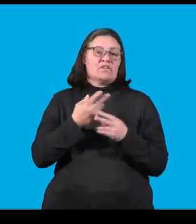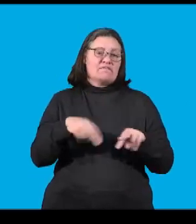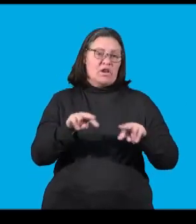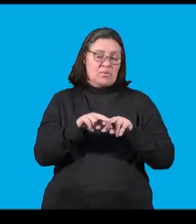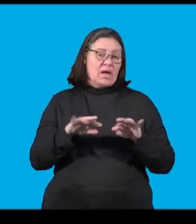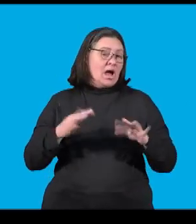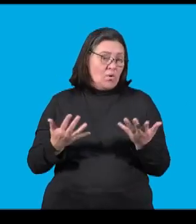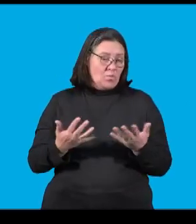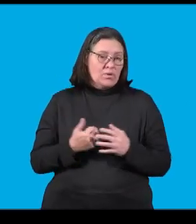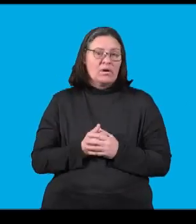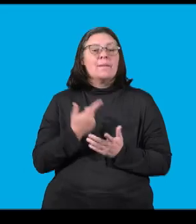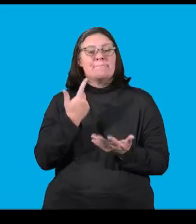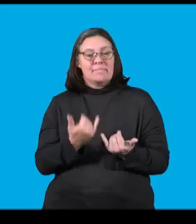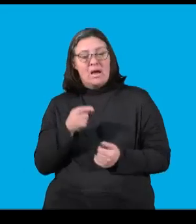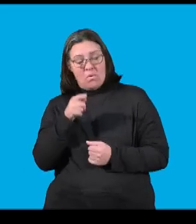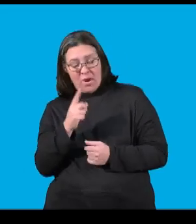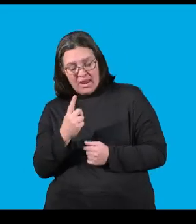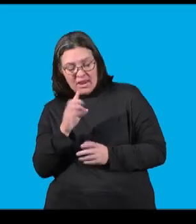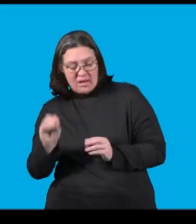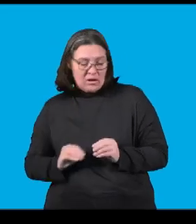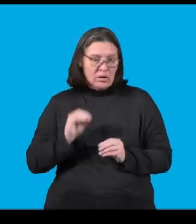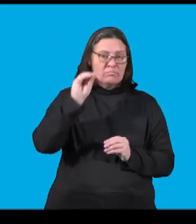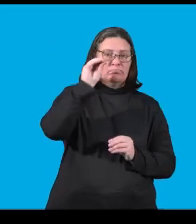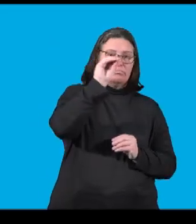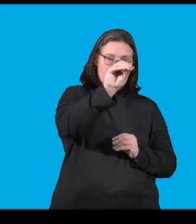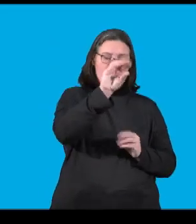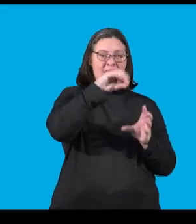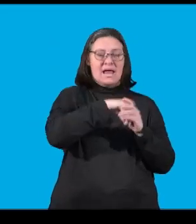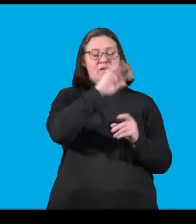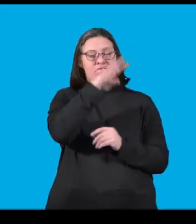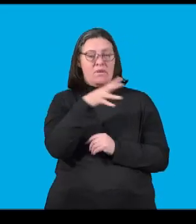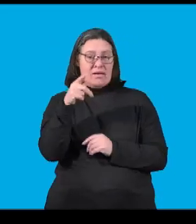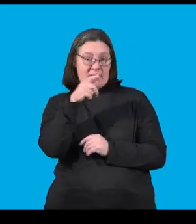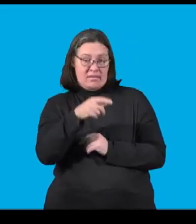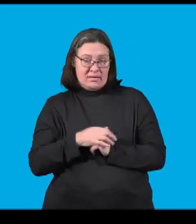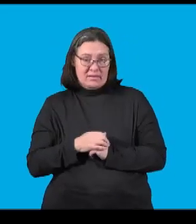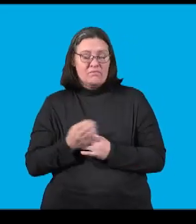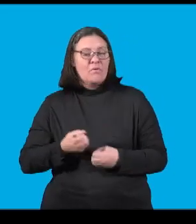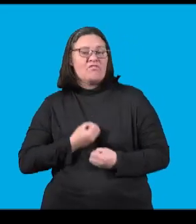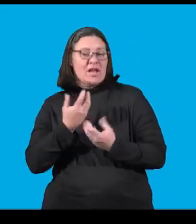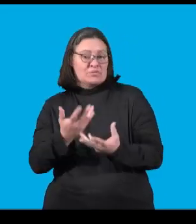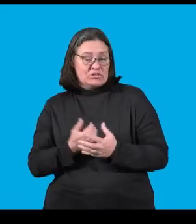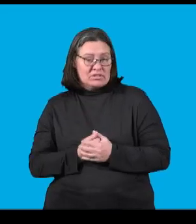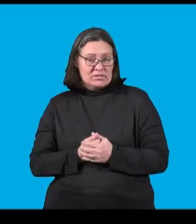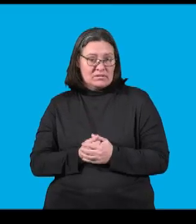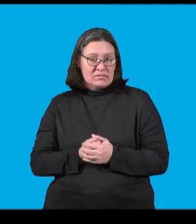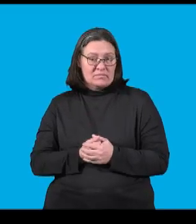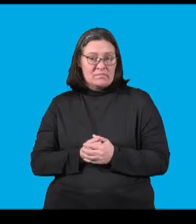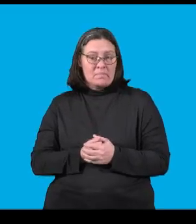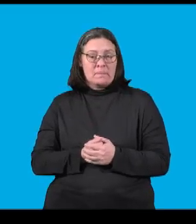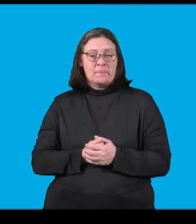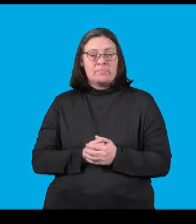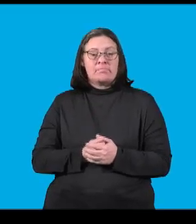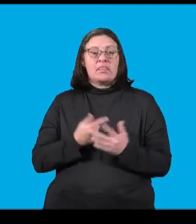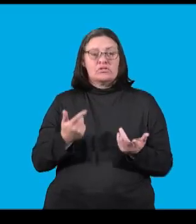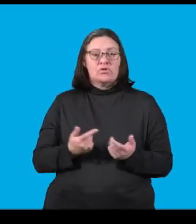function value. How do I find the function value? I have to take this one and substitute it back into the expression